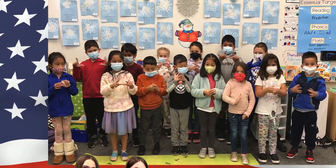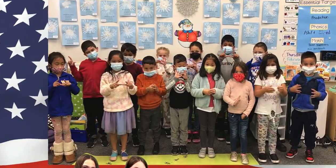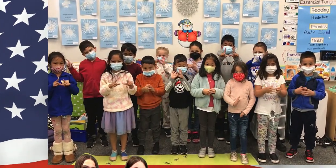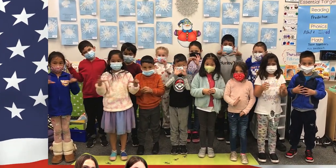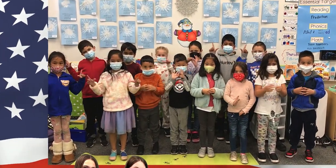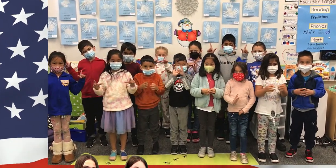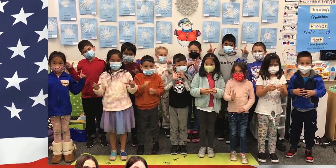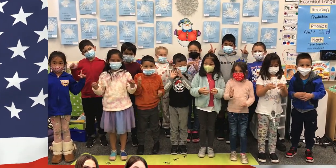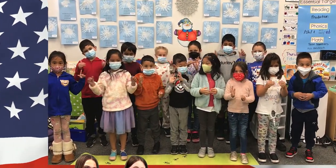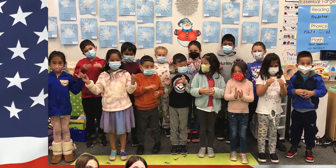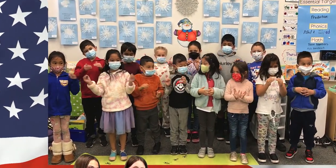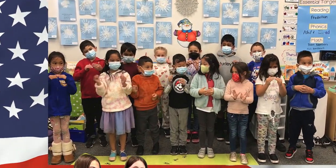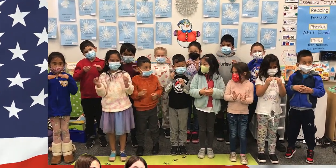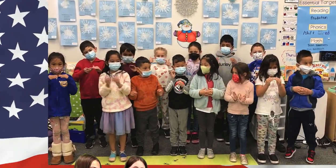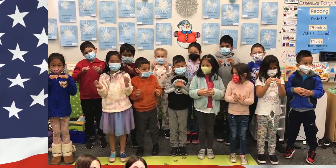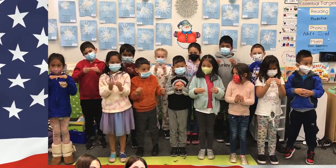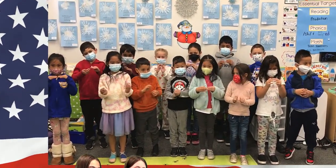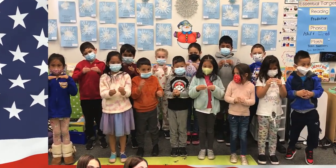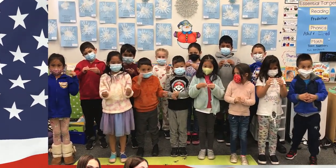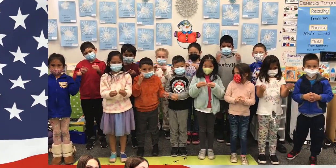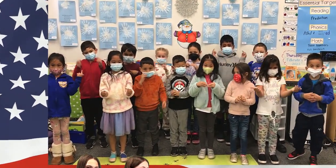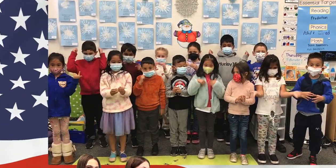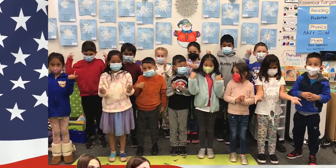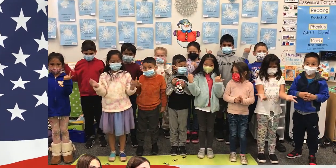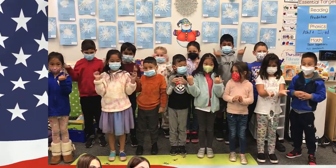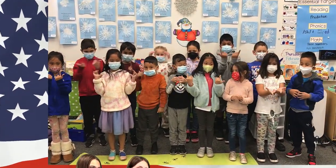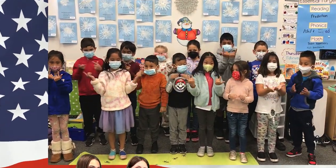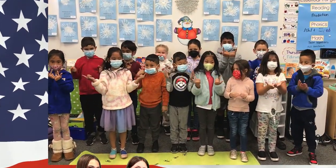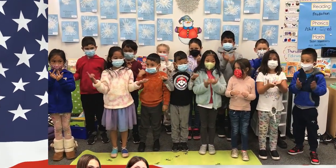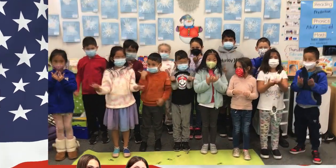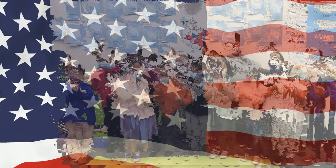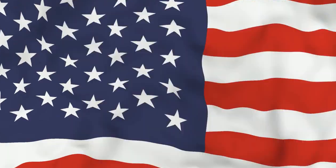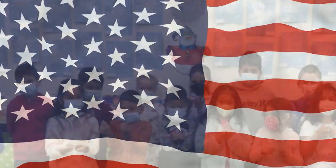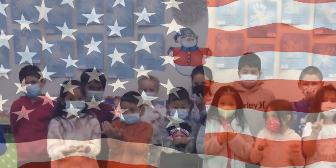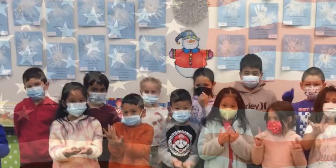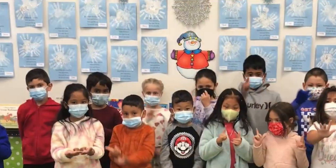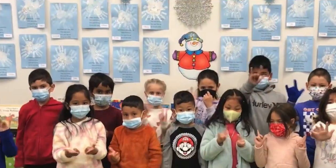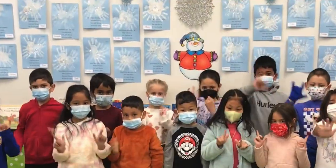liberty and justice for all.